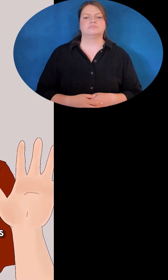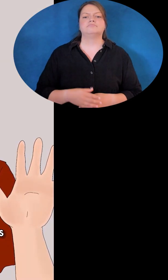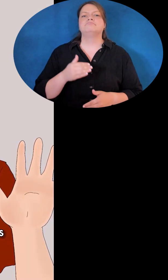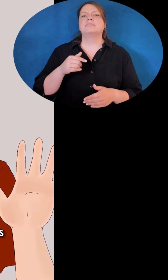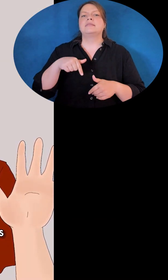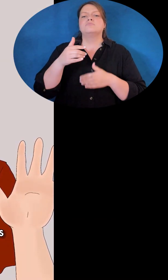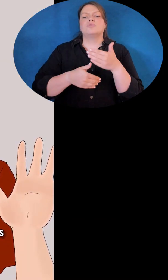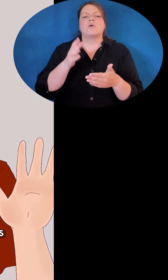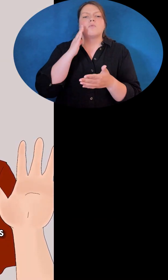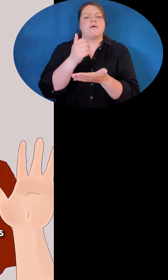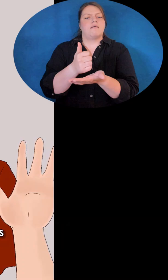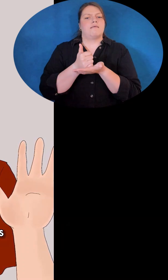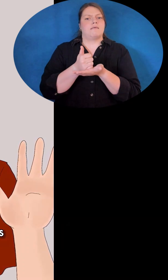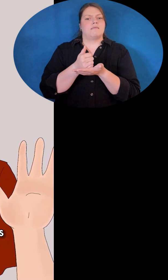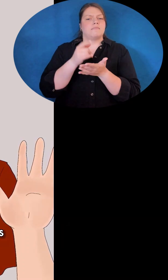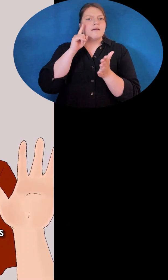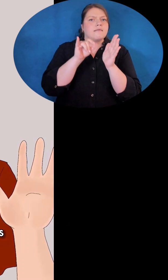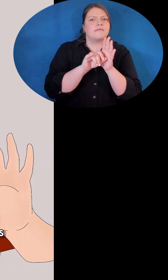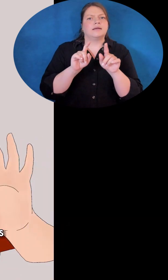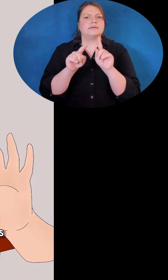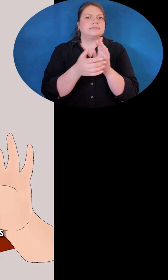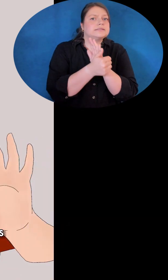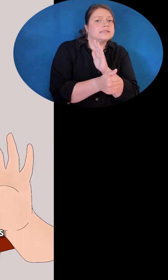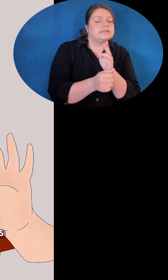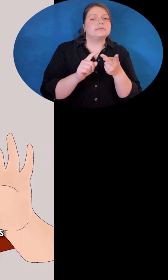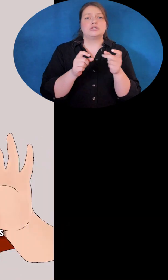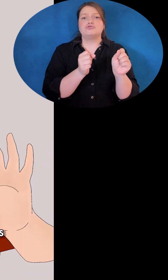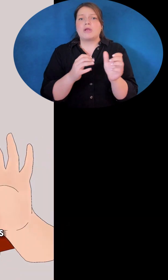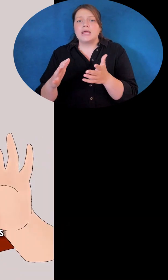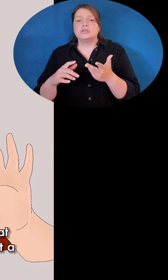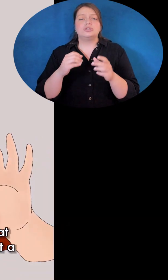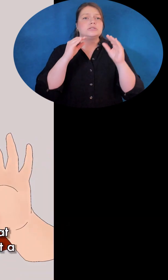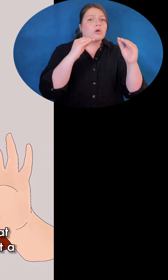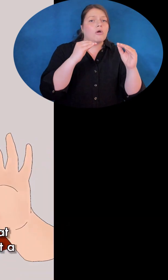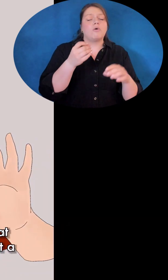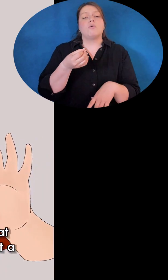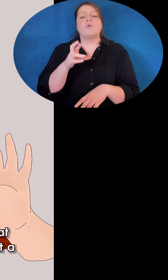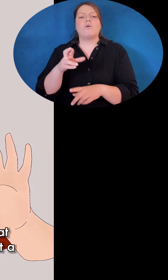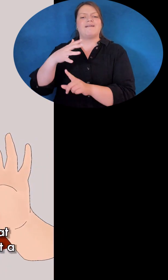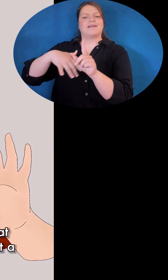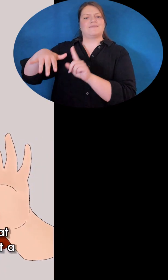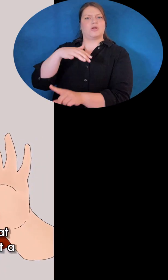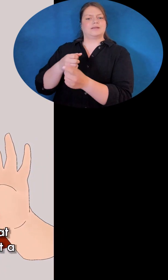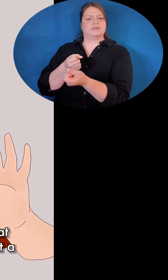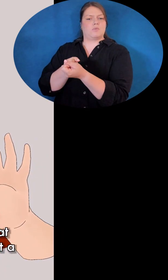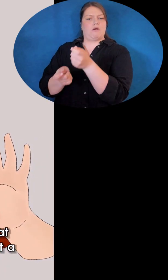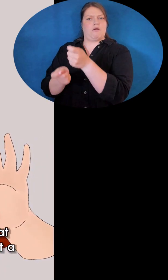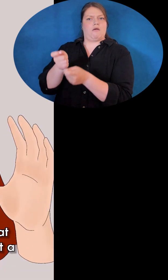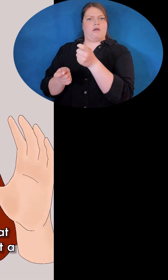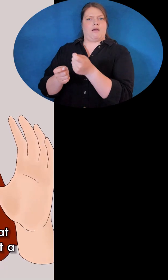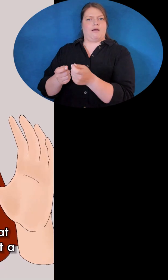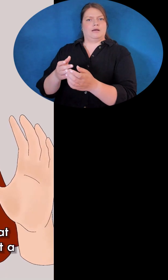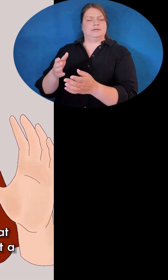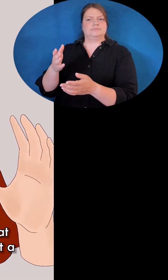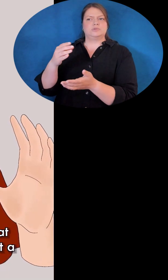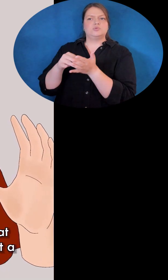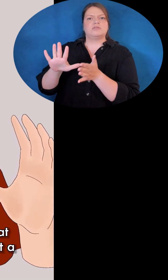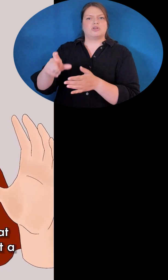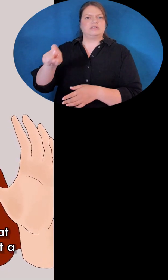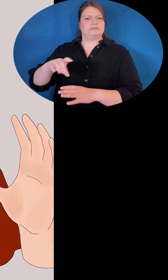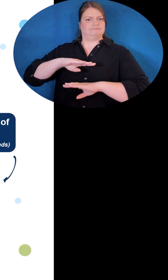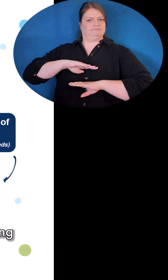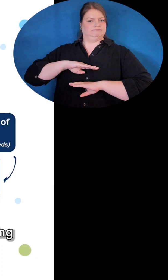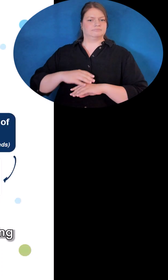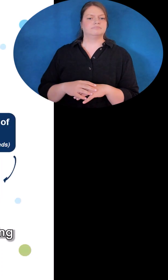helps identify the skills or strategies needed to be taught or the environmental supports that have to be adjusted to better meet a